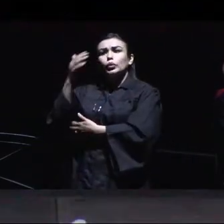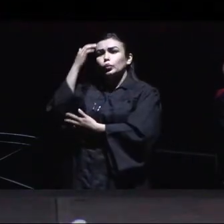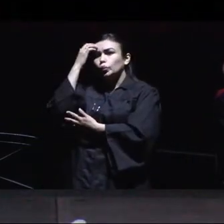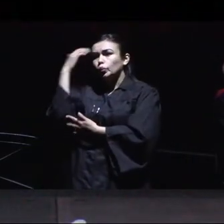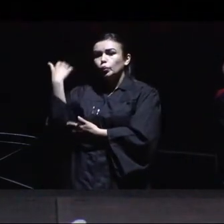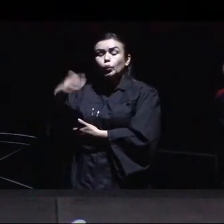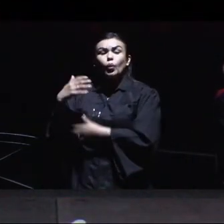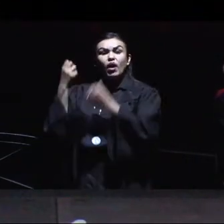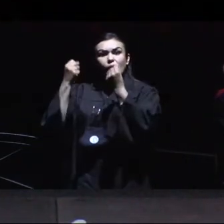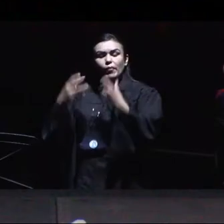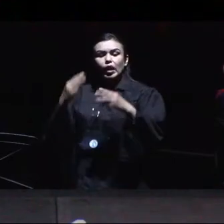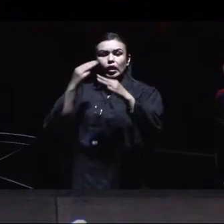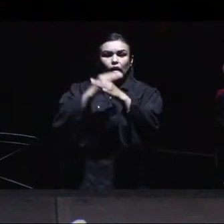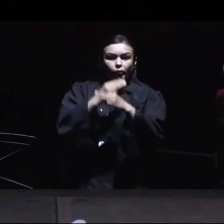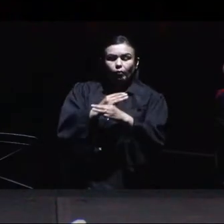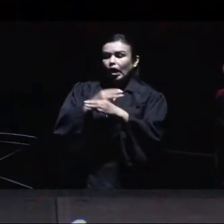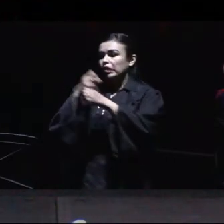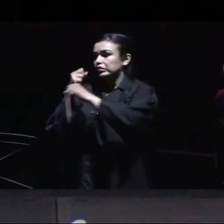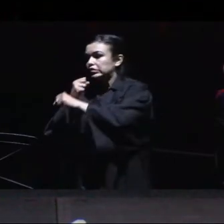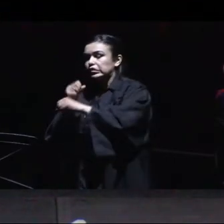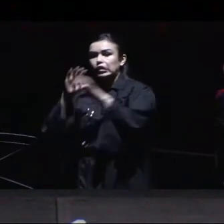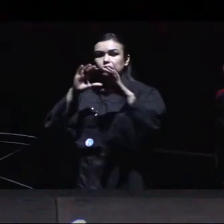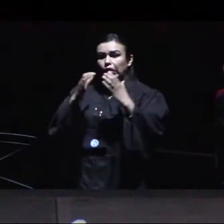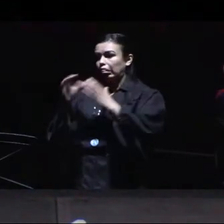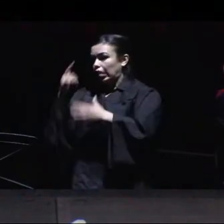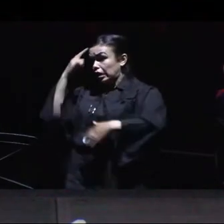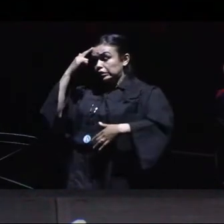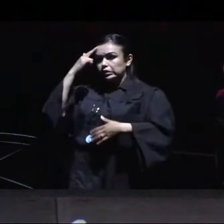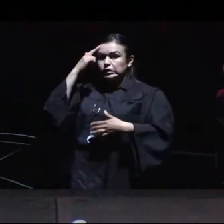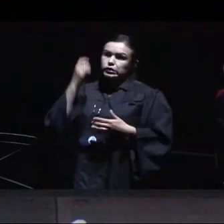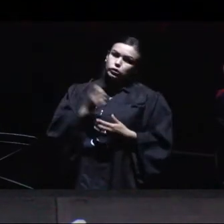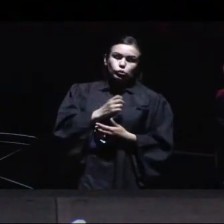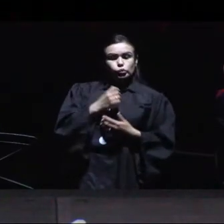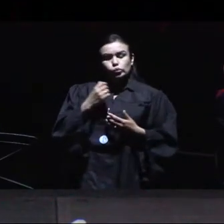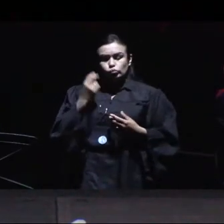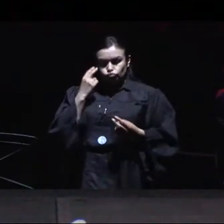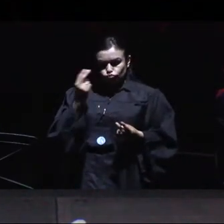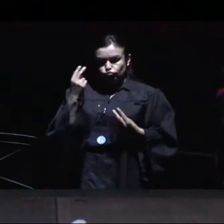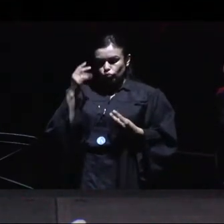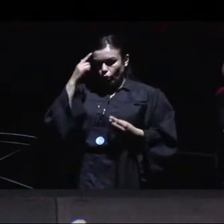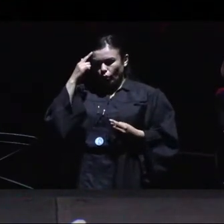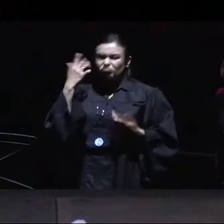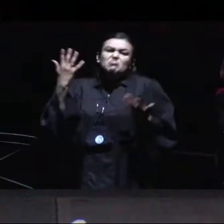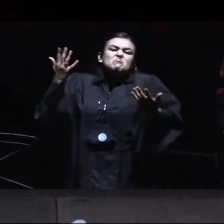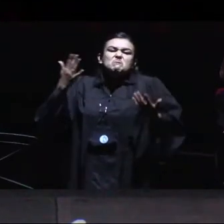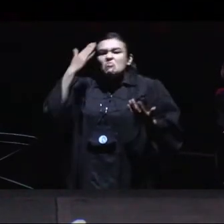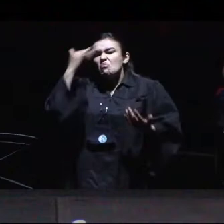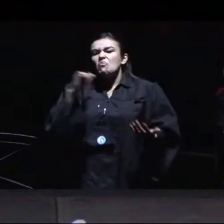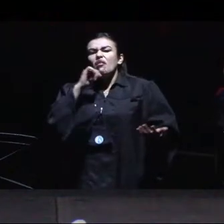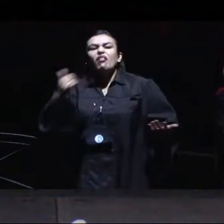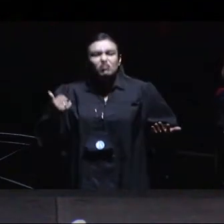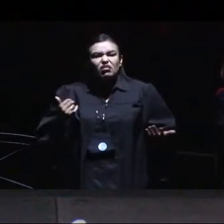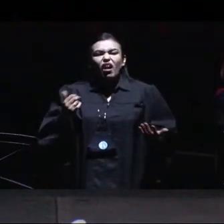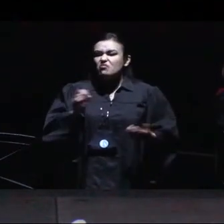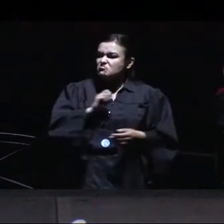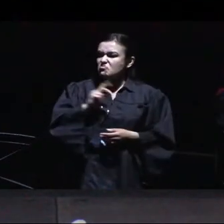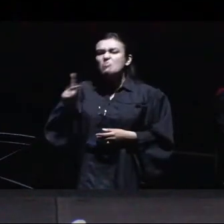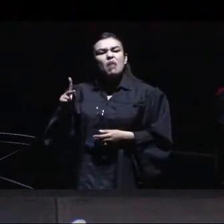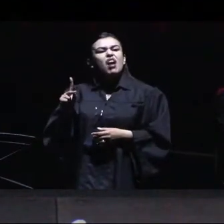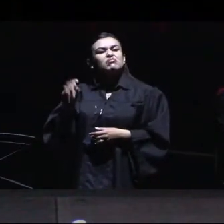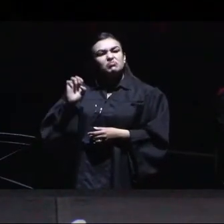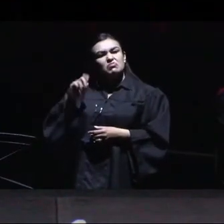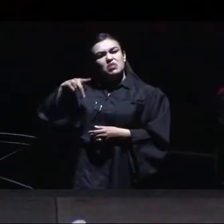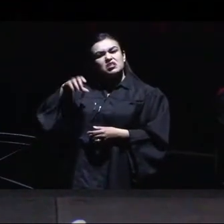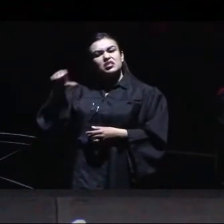of statistics classes. So I remember my days at EPCC, and I said, why not? I probably should go back to EPCC